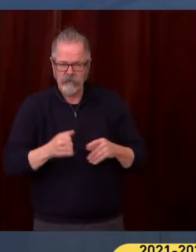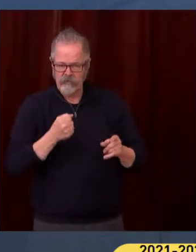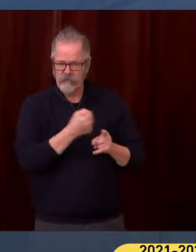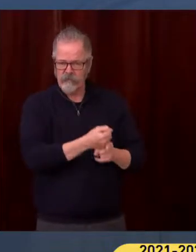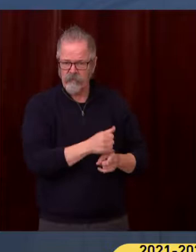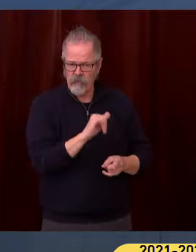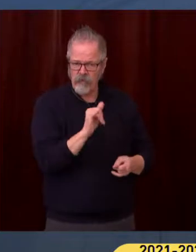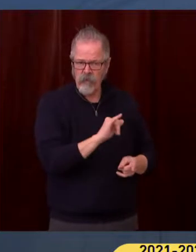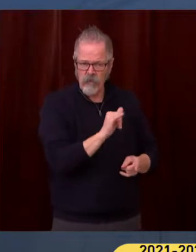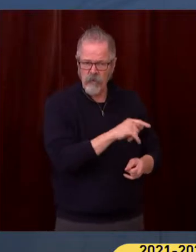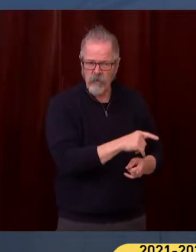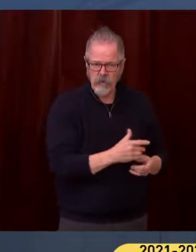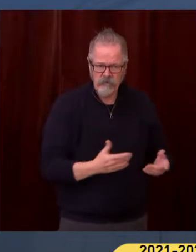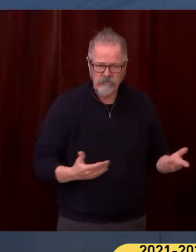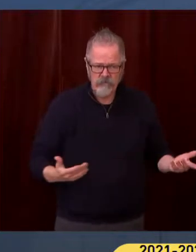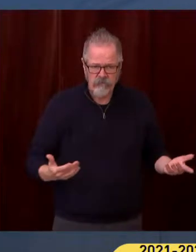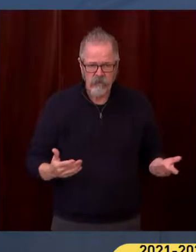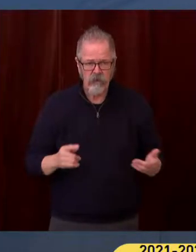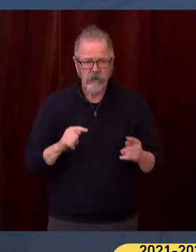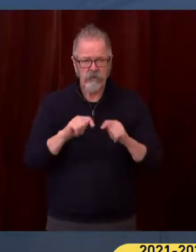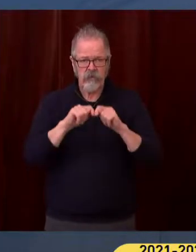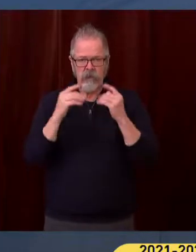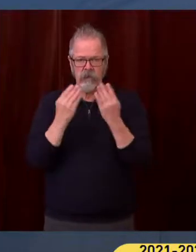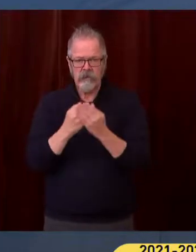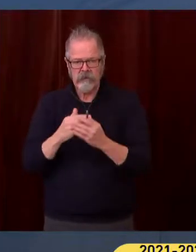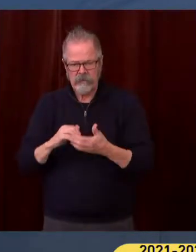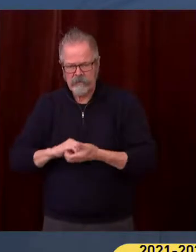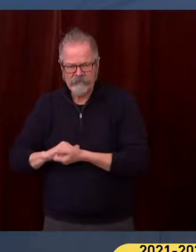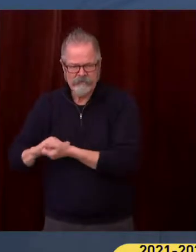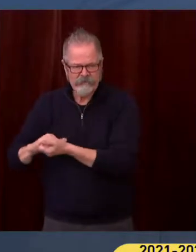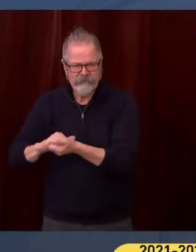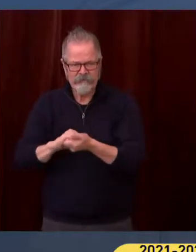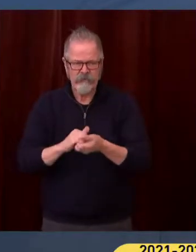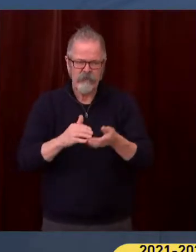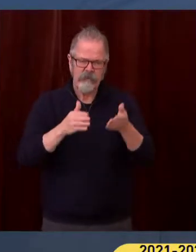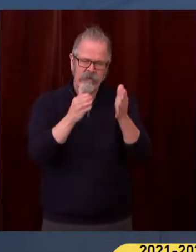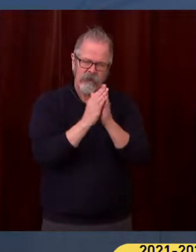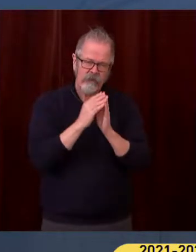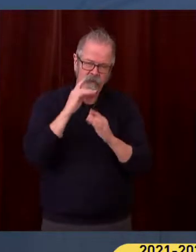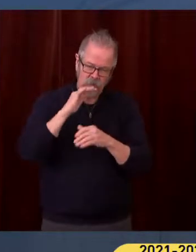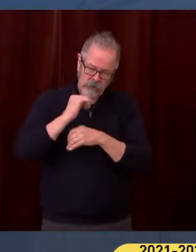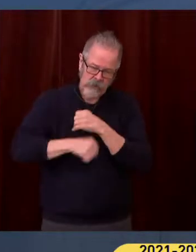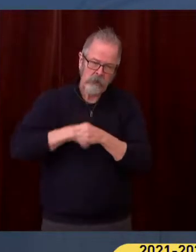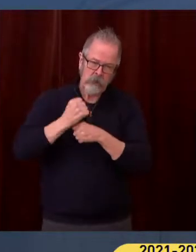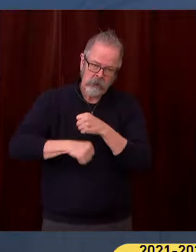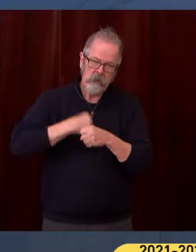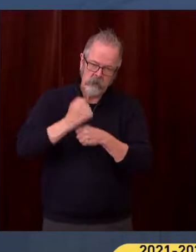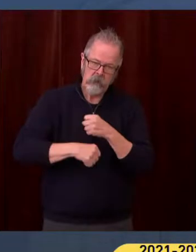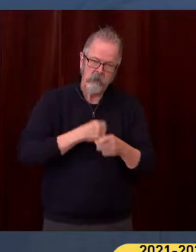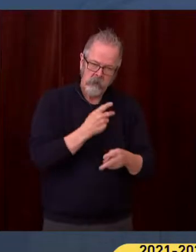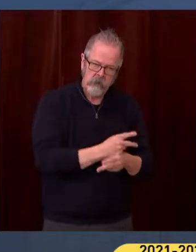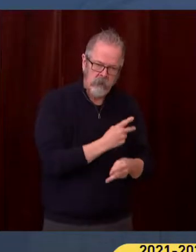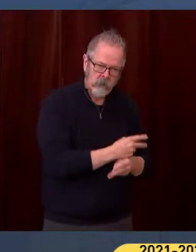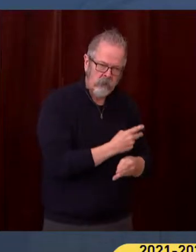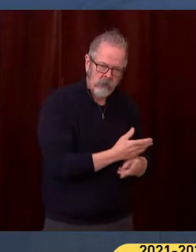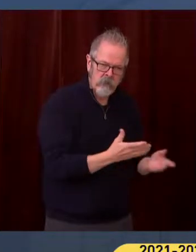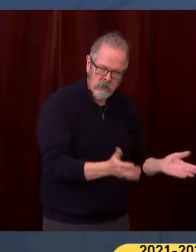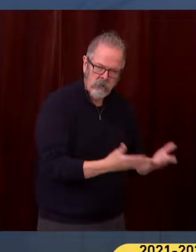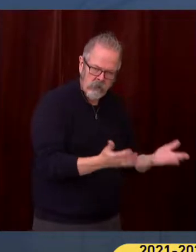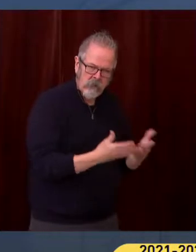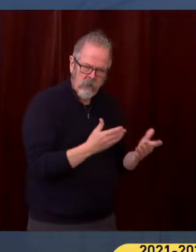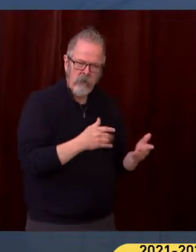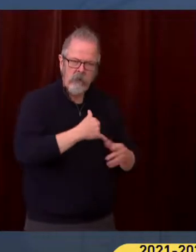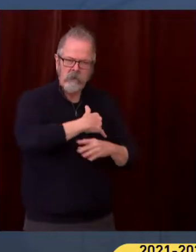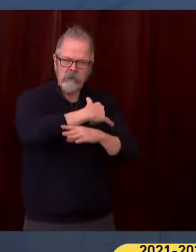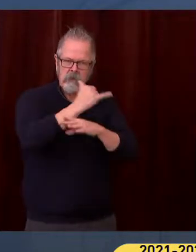tribes for decades as well. And that's more salmon, clean water, free of toxics and reduced vessel traffic. So